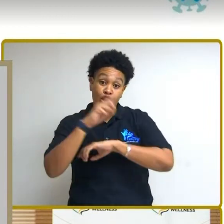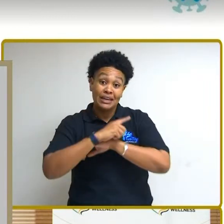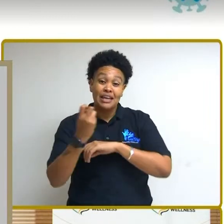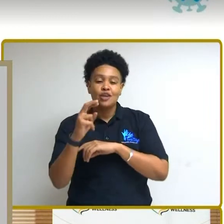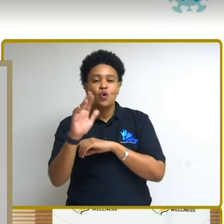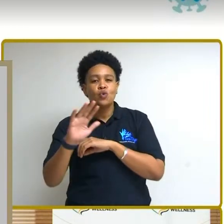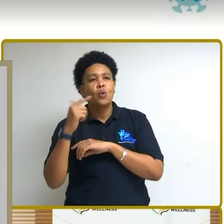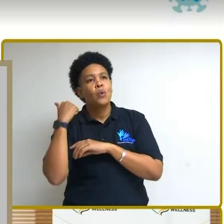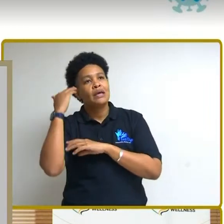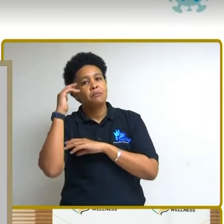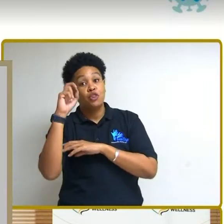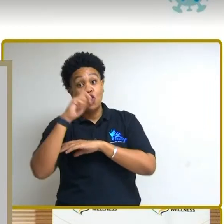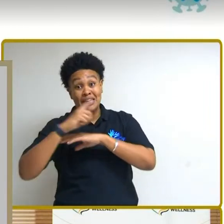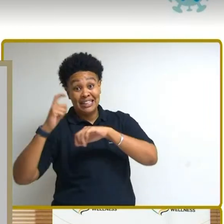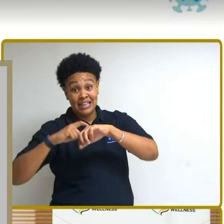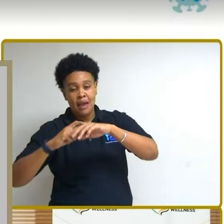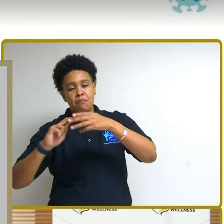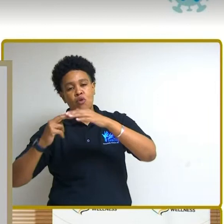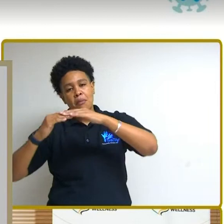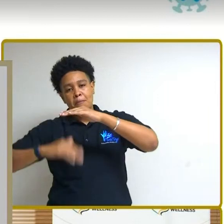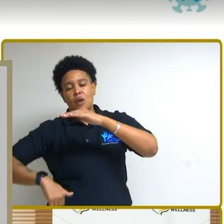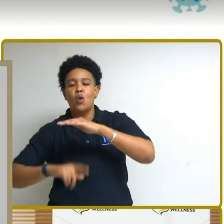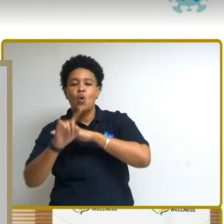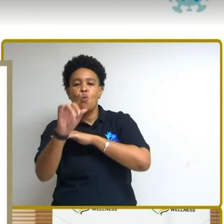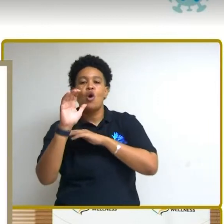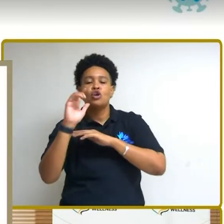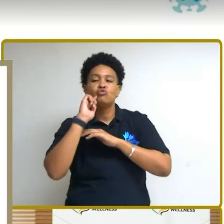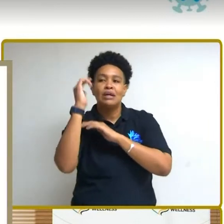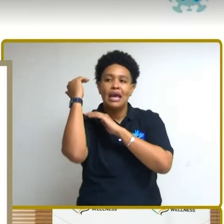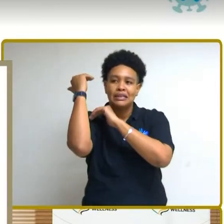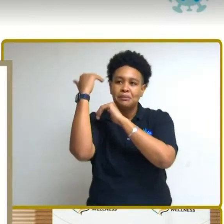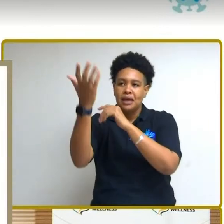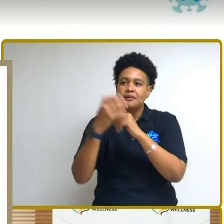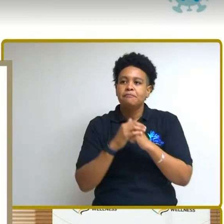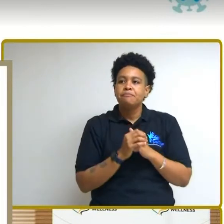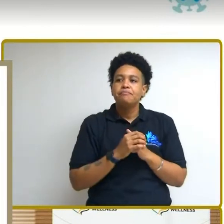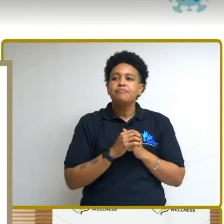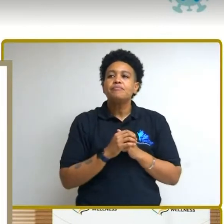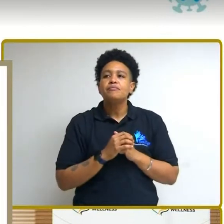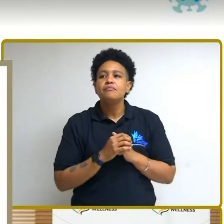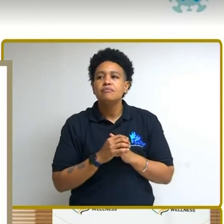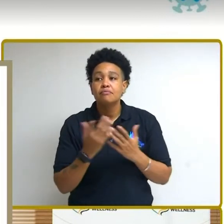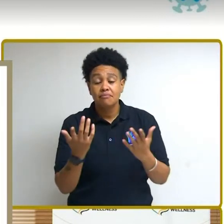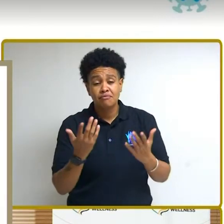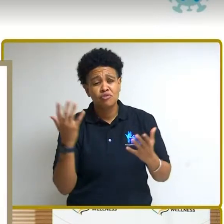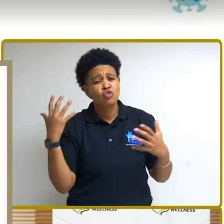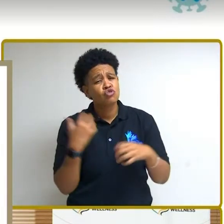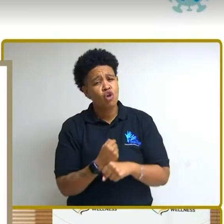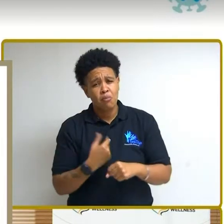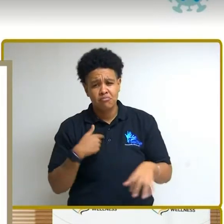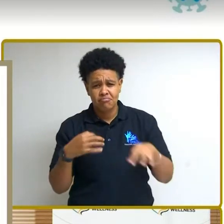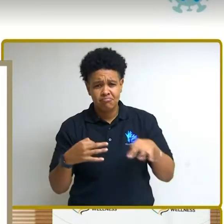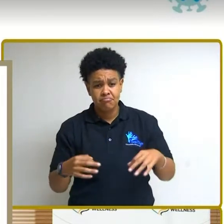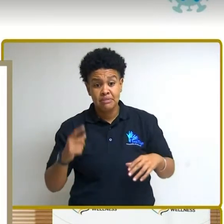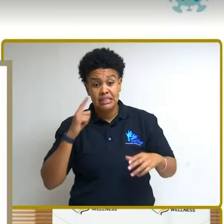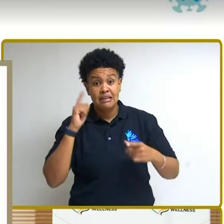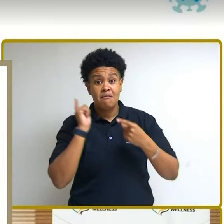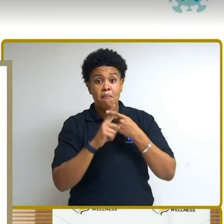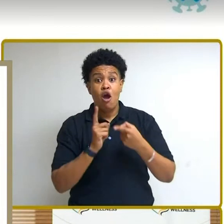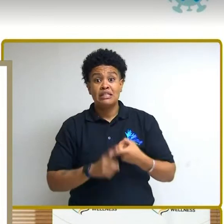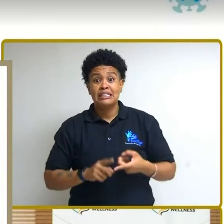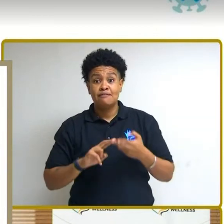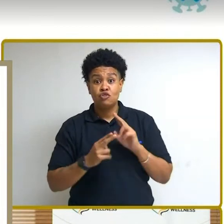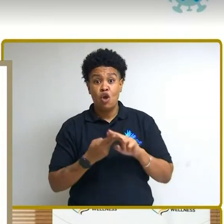numbers to be below 100. So in summary, we have seen a decline in the